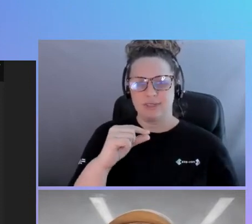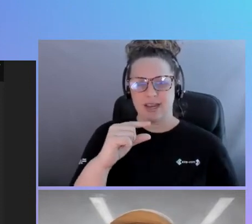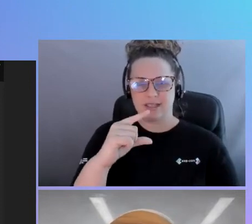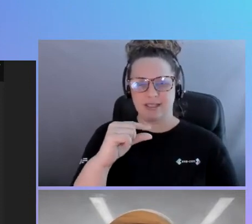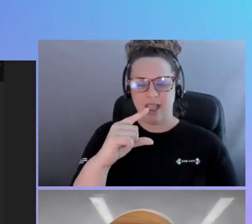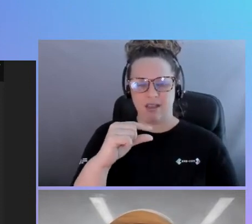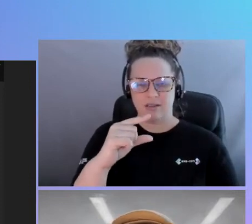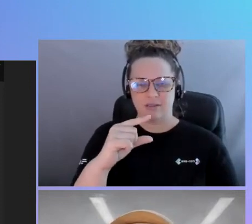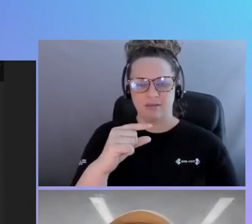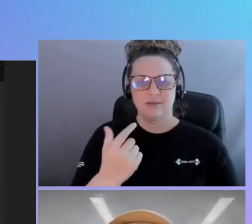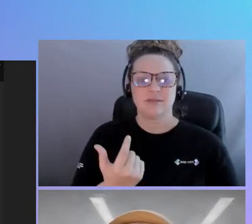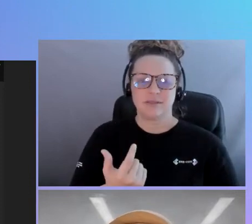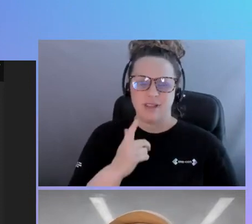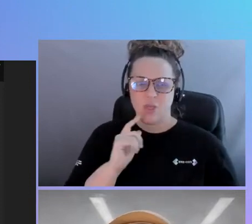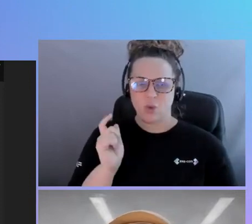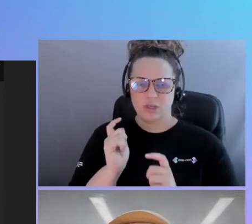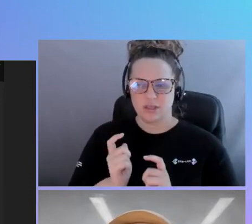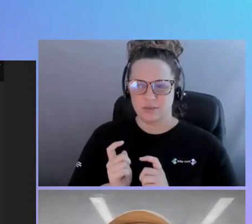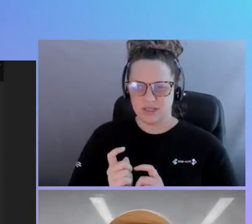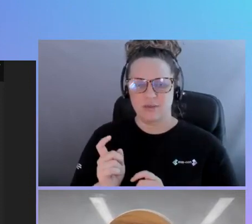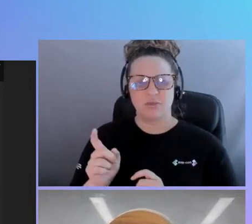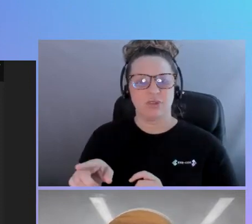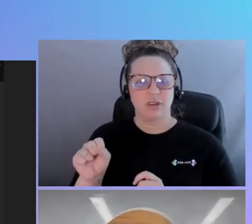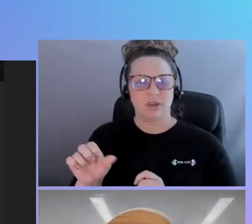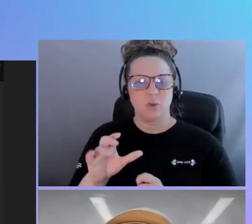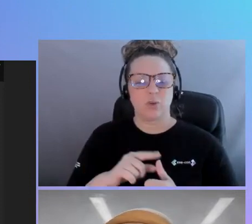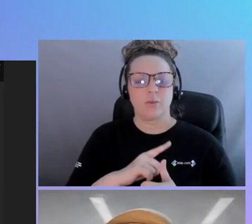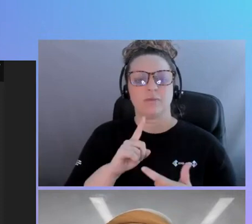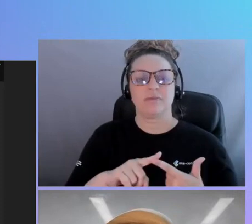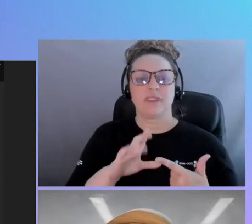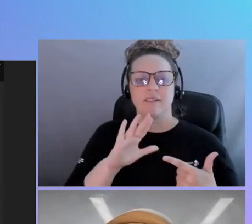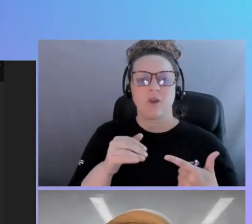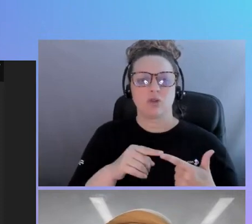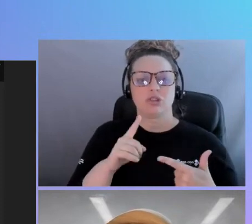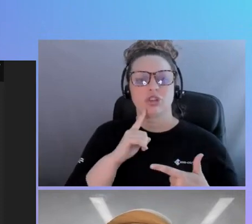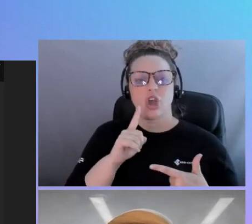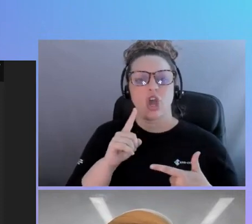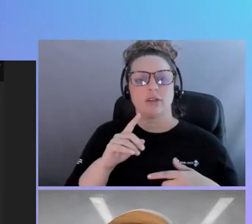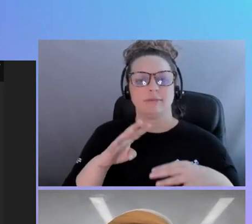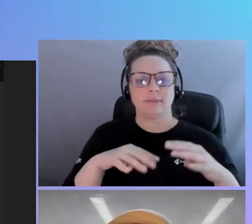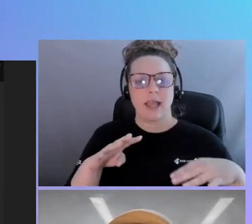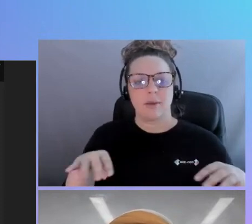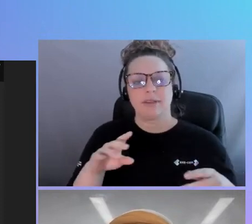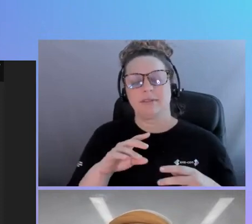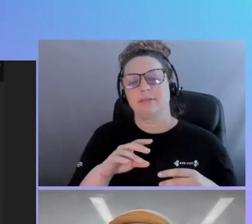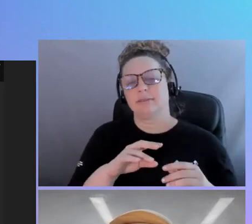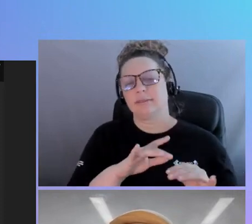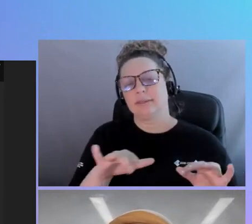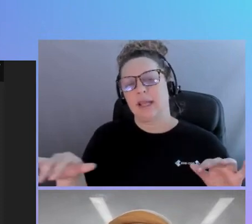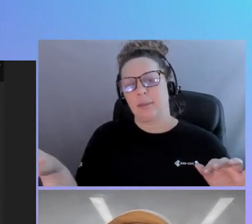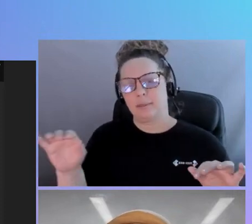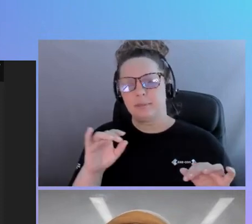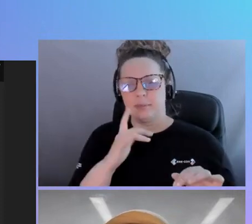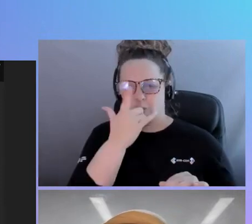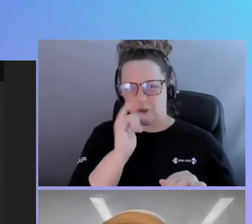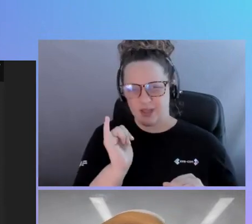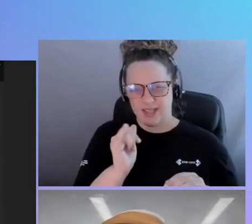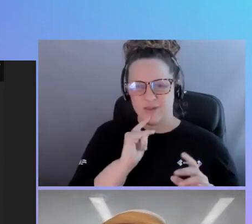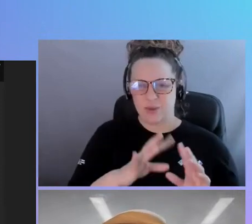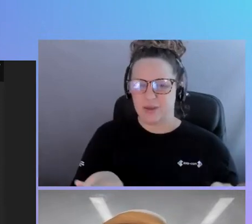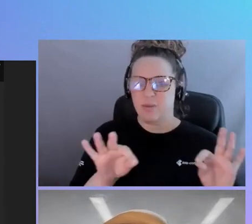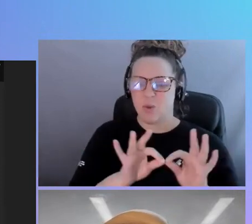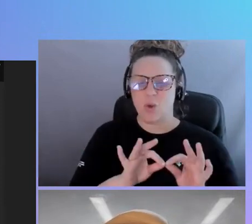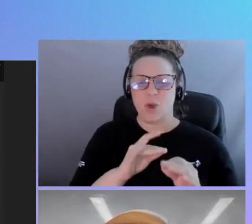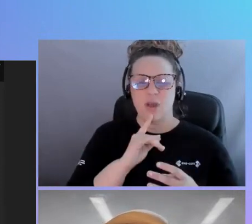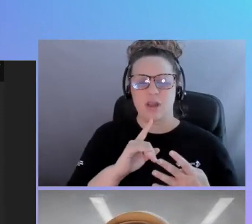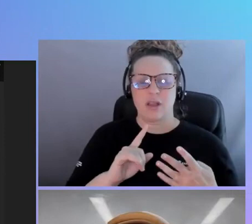those customizations that the user can do. We'll focus on dynamic type because I think it's a very important one. And at the